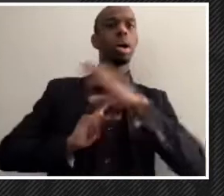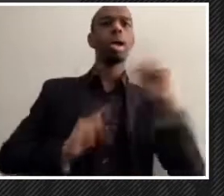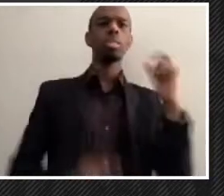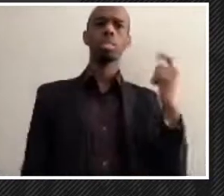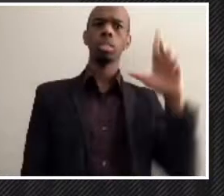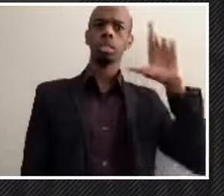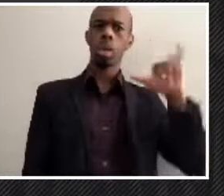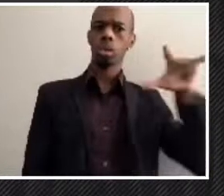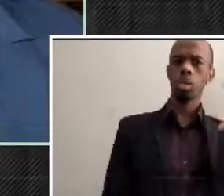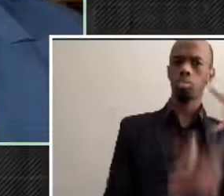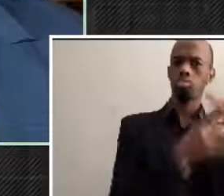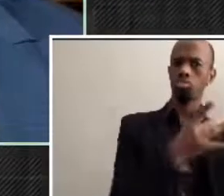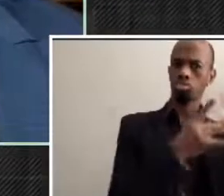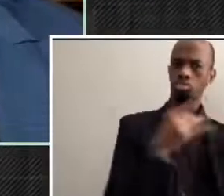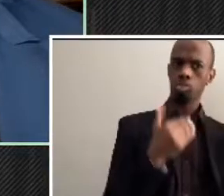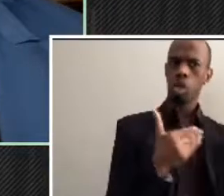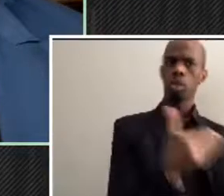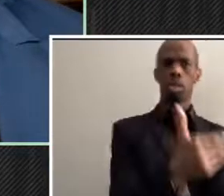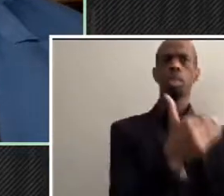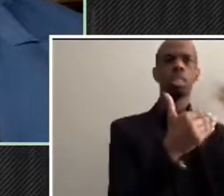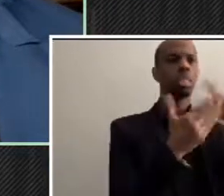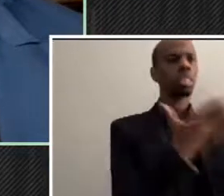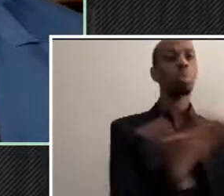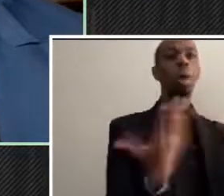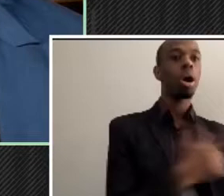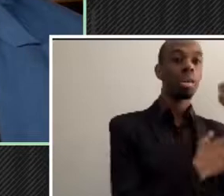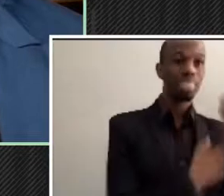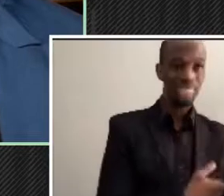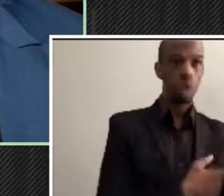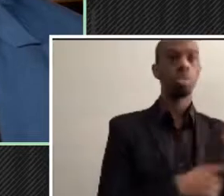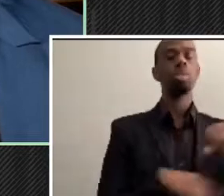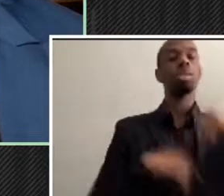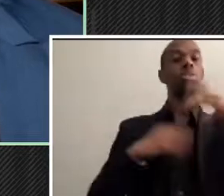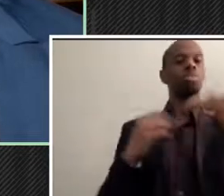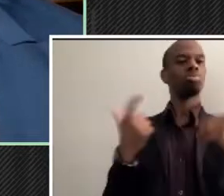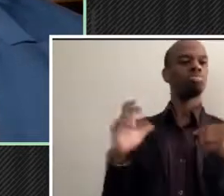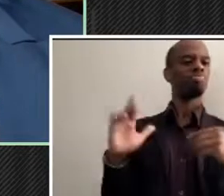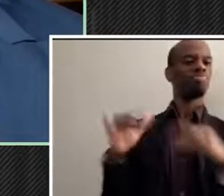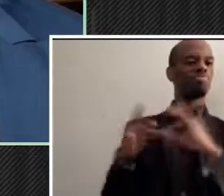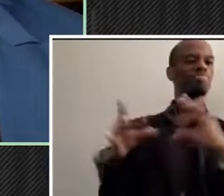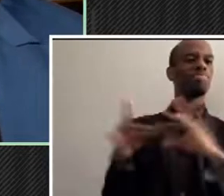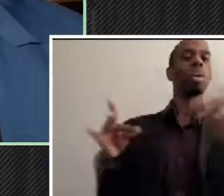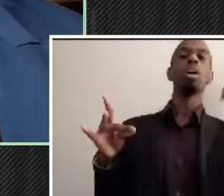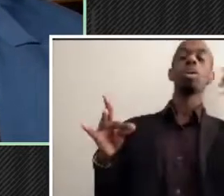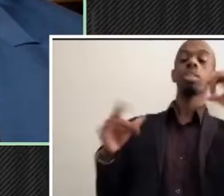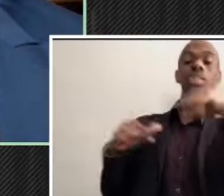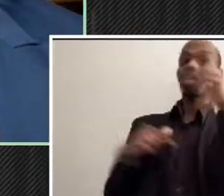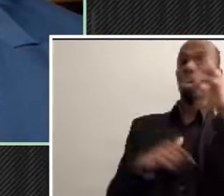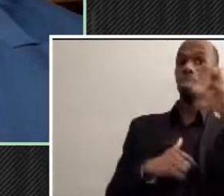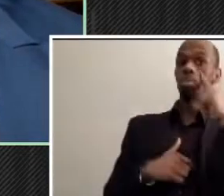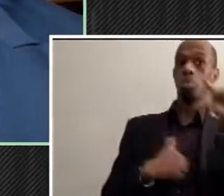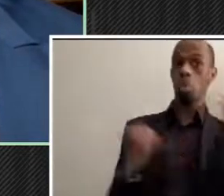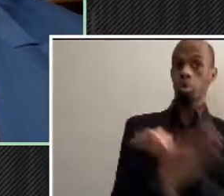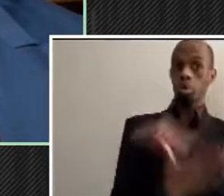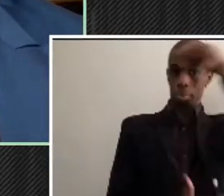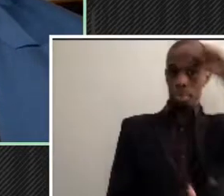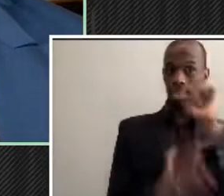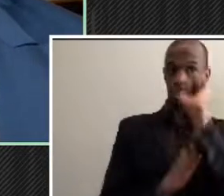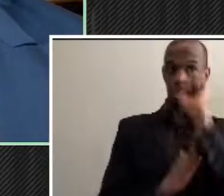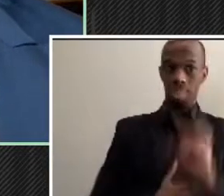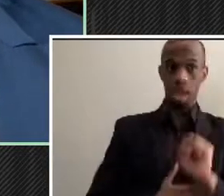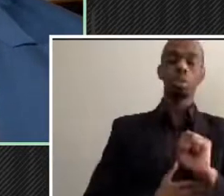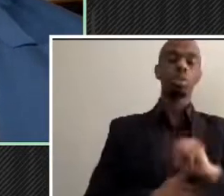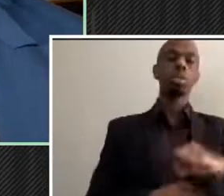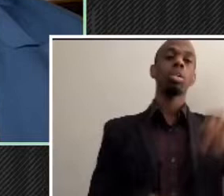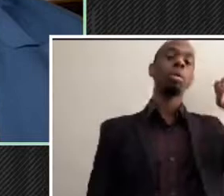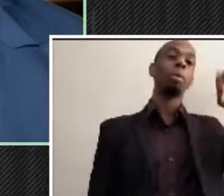you know, I've been pushing this whole concept of a new Black South for years. And 34% of Louisiana is Black. Mississippi is the only